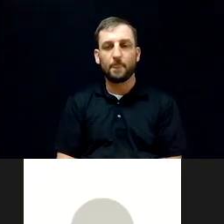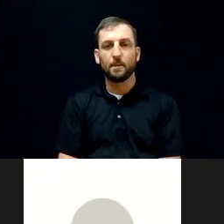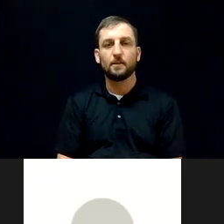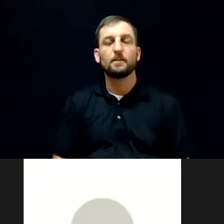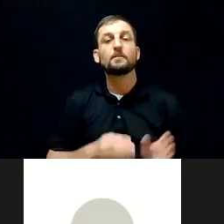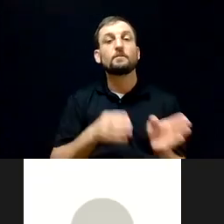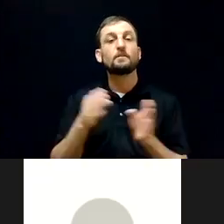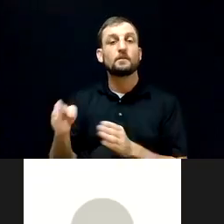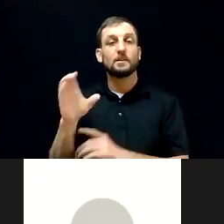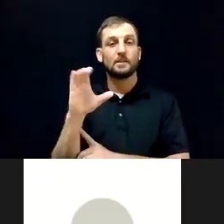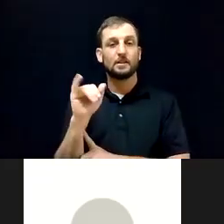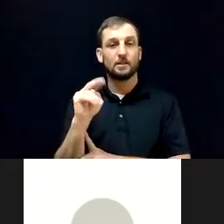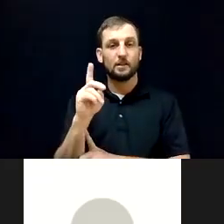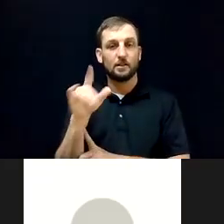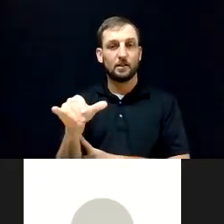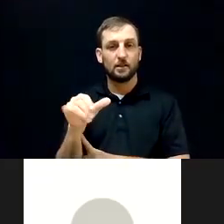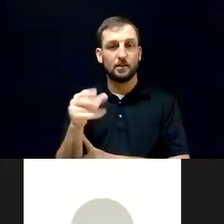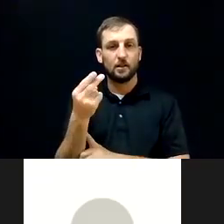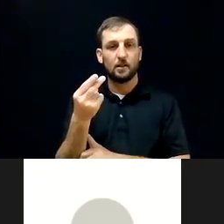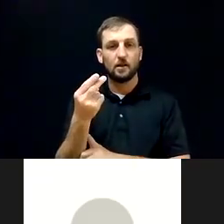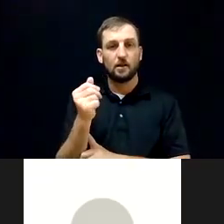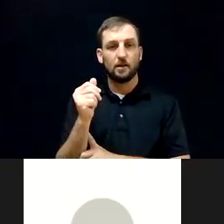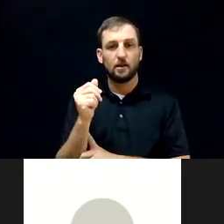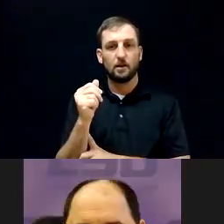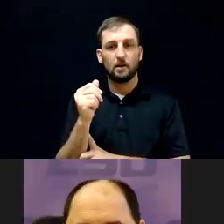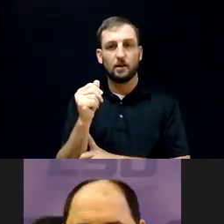Next, we have Cindy Haying.